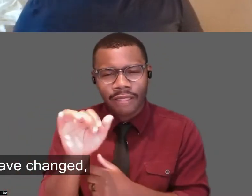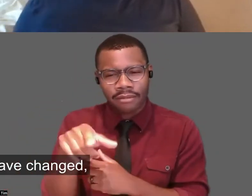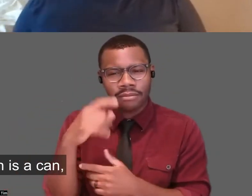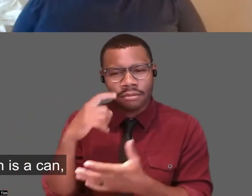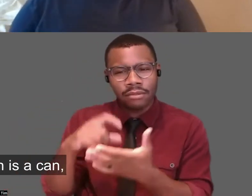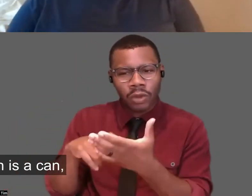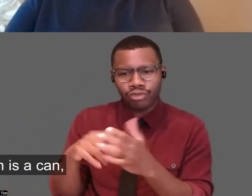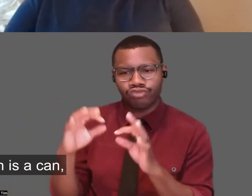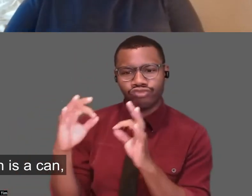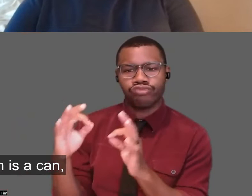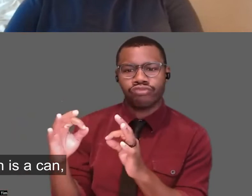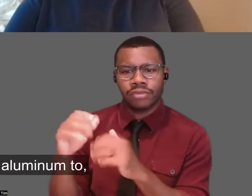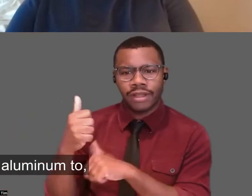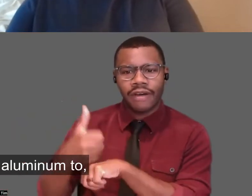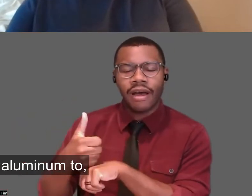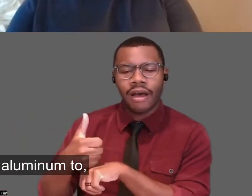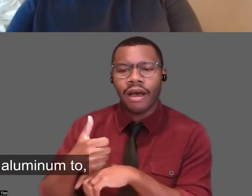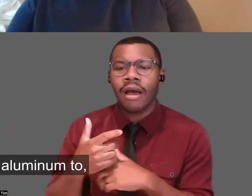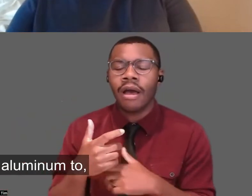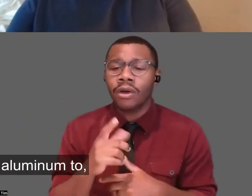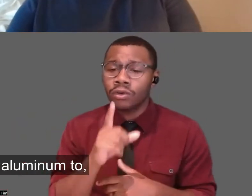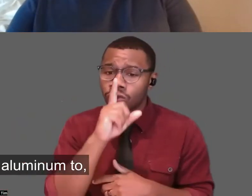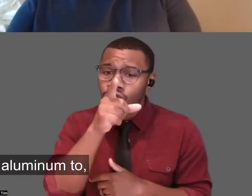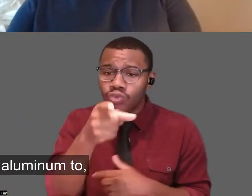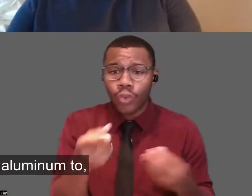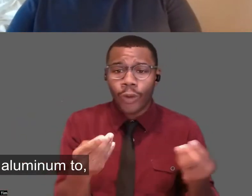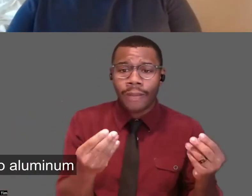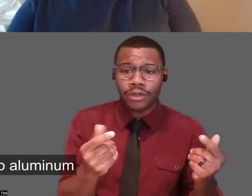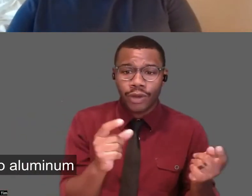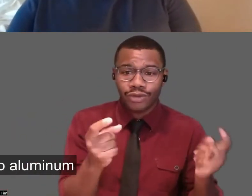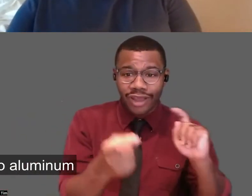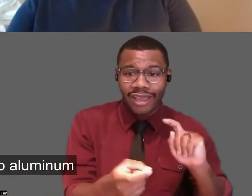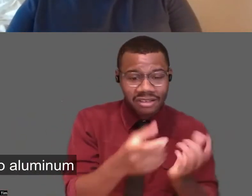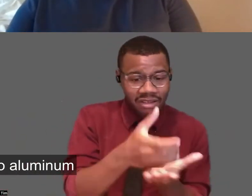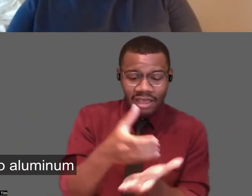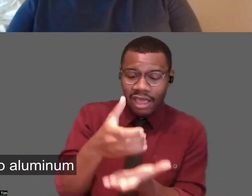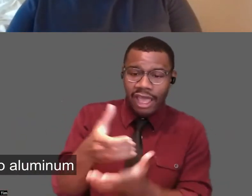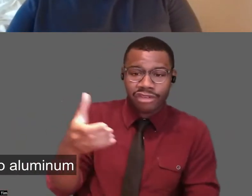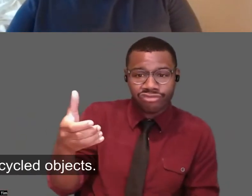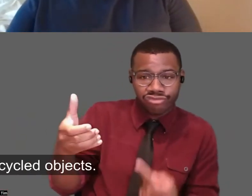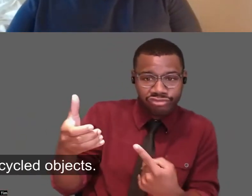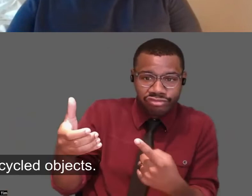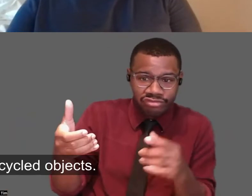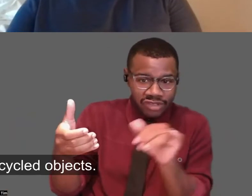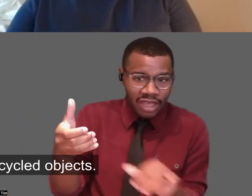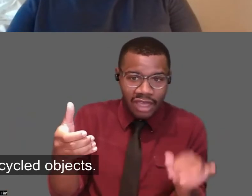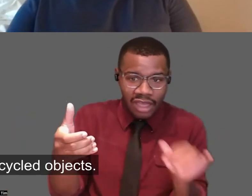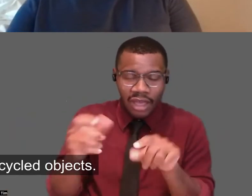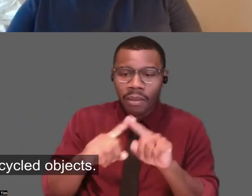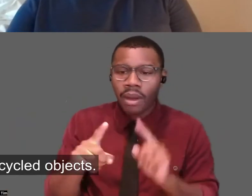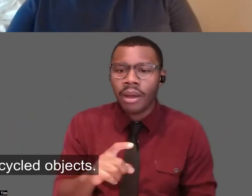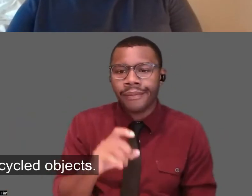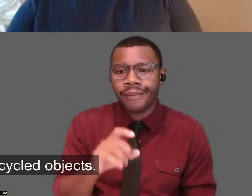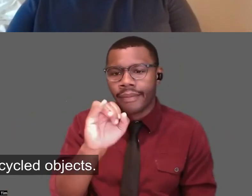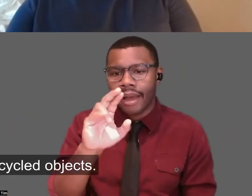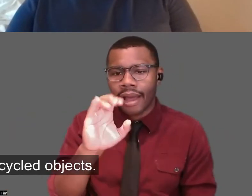changed, like a can is a can is a can, but we've gone from aluminum to, from iron to aluminum to now plastics